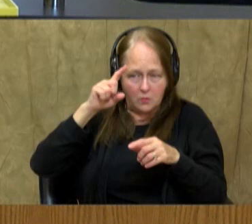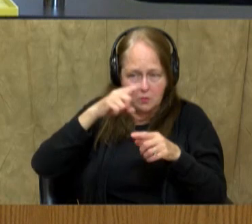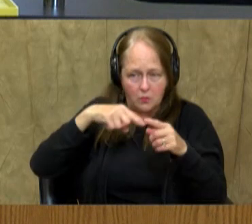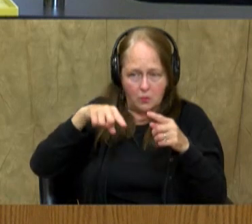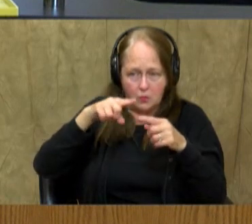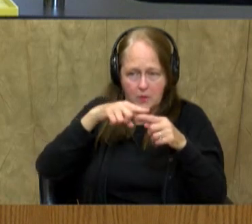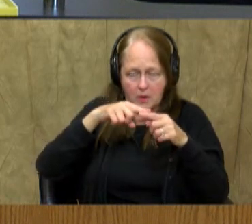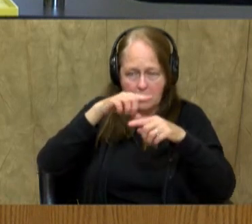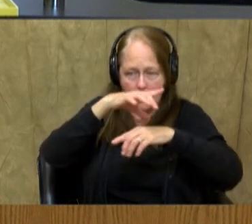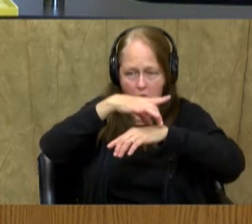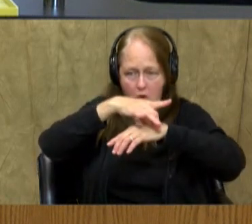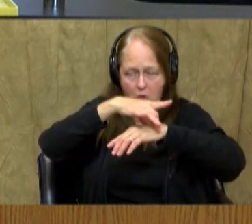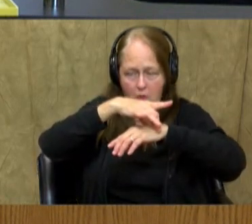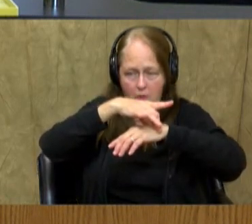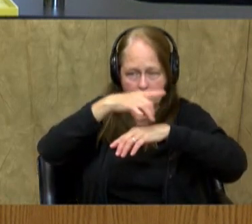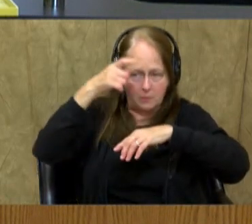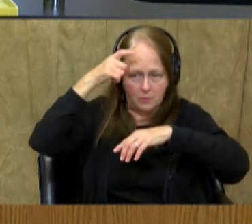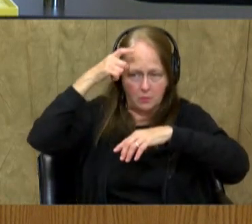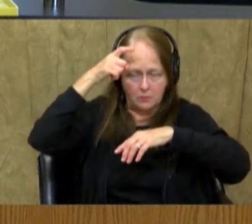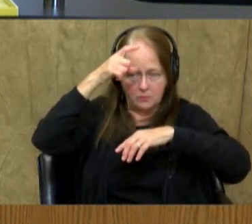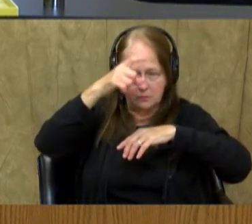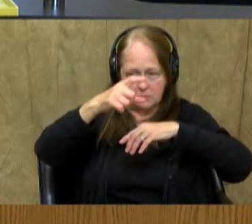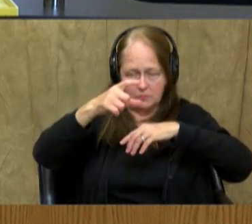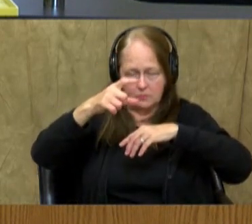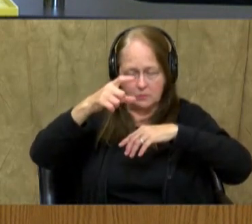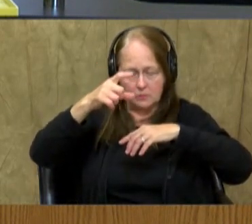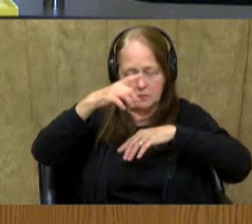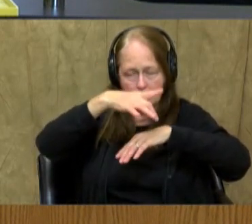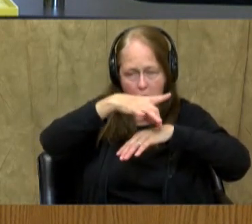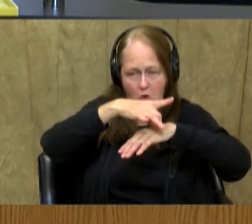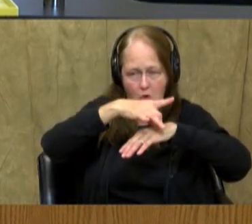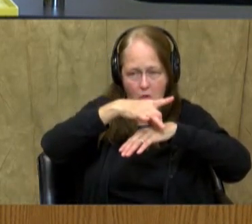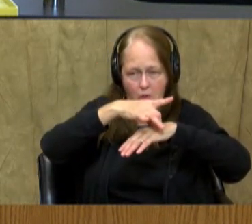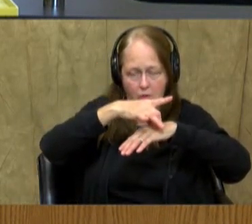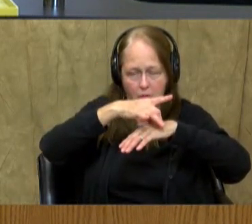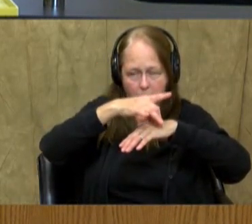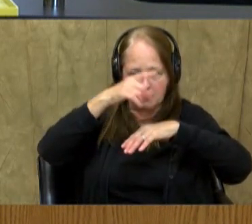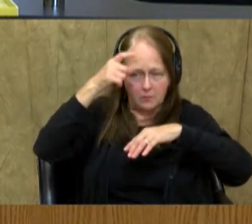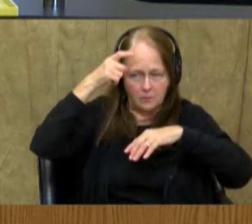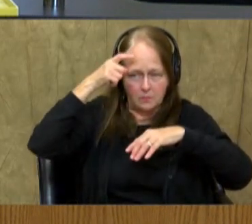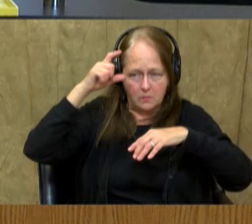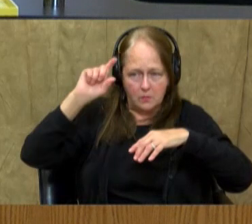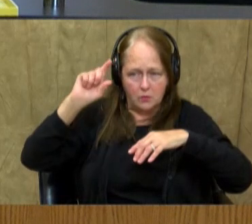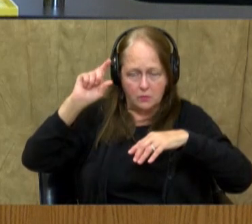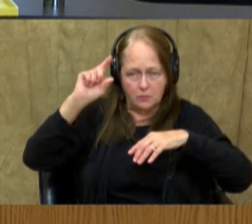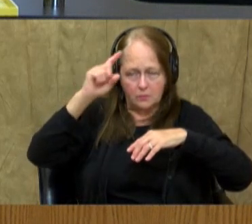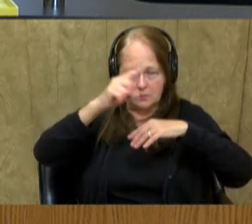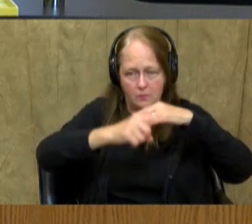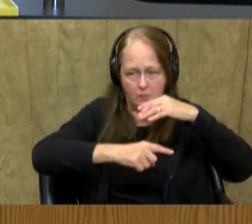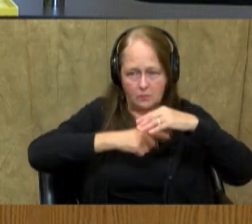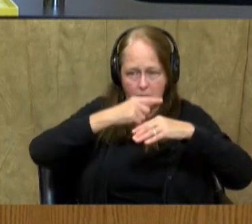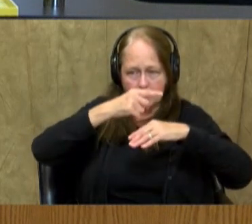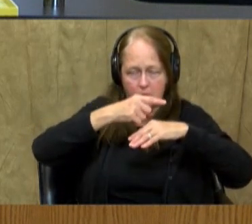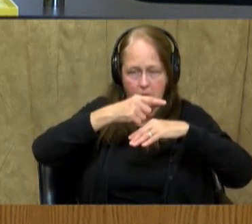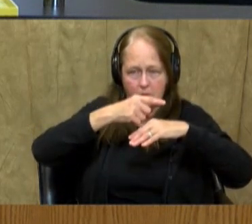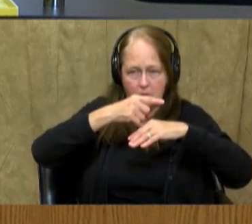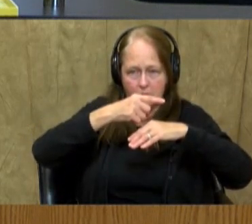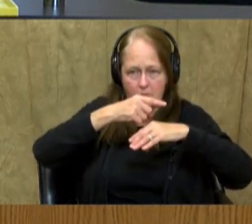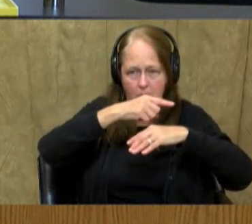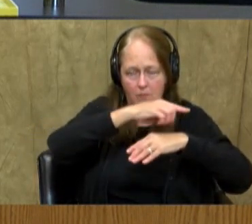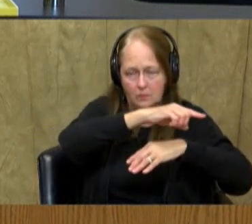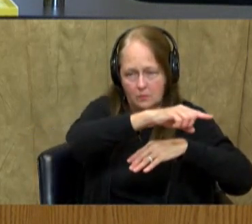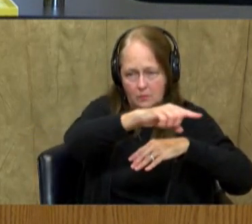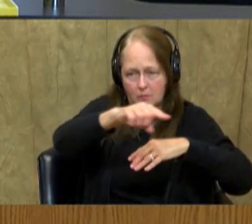the earth. Now we're adding the motion of this system moving around